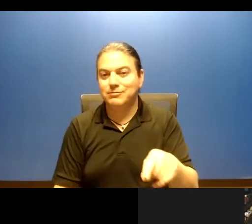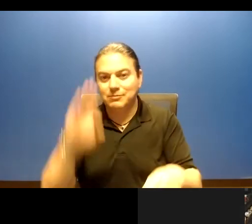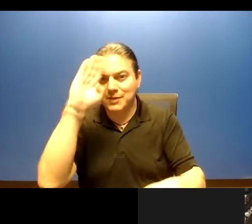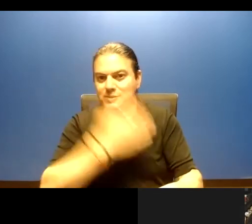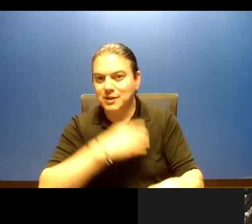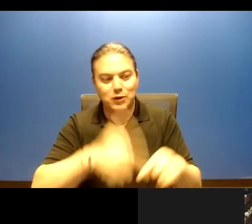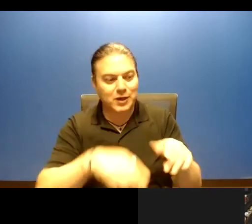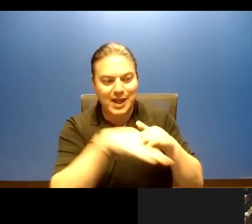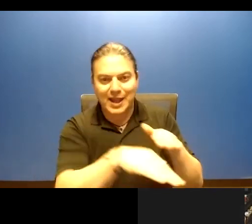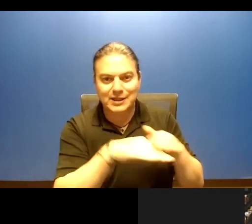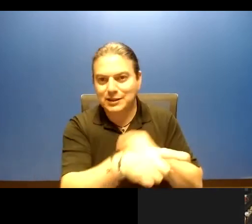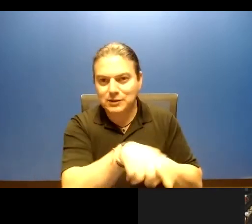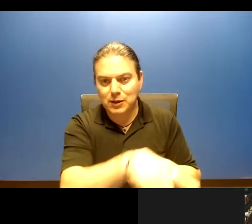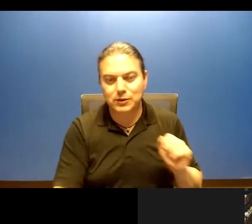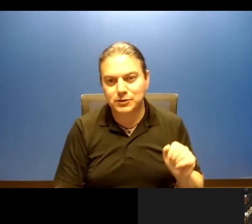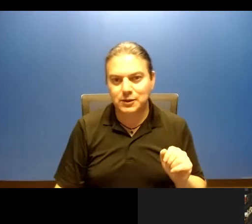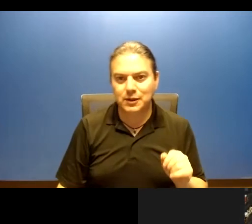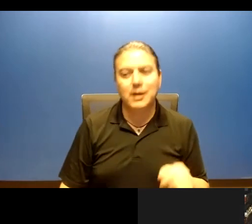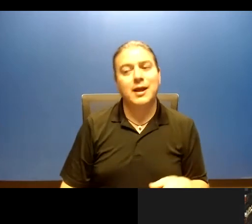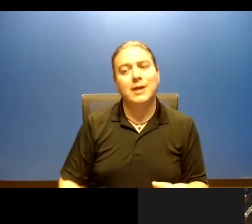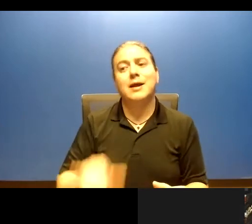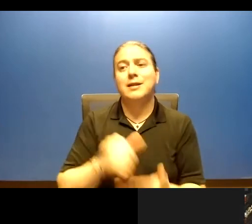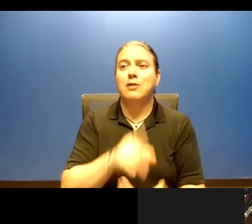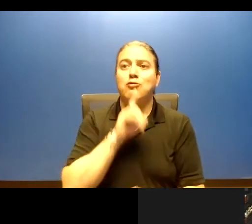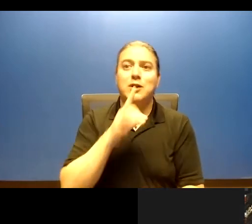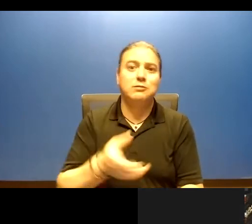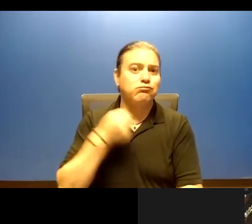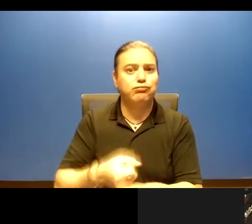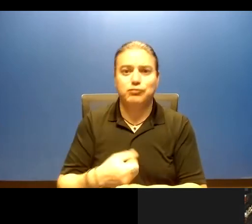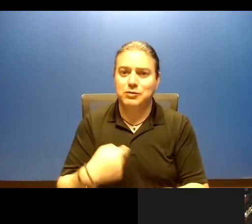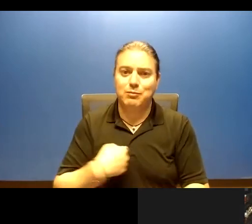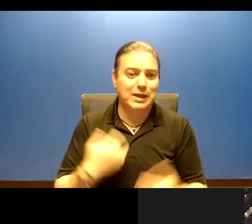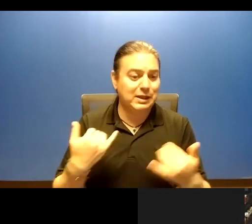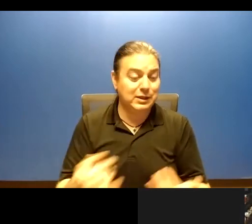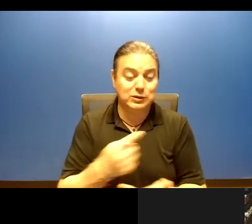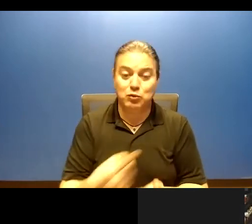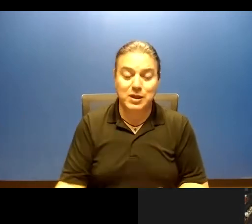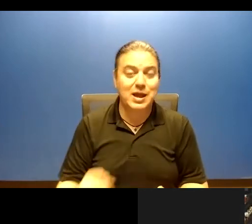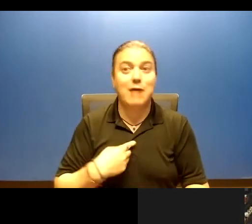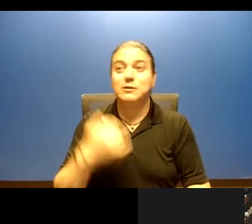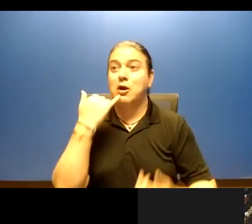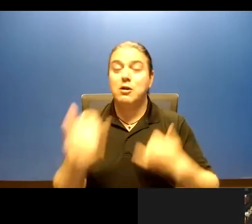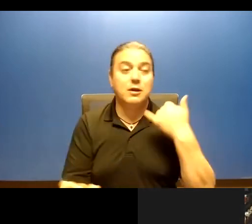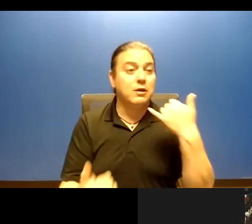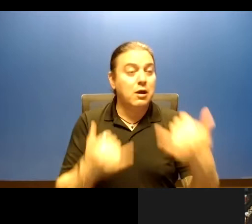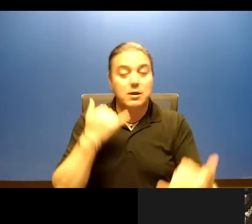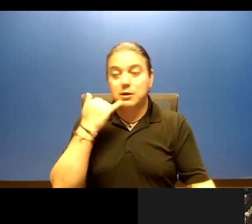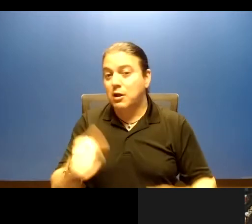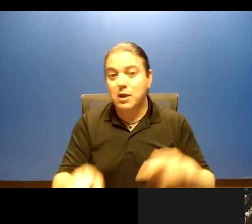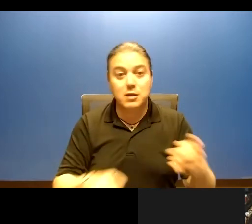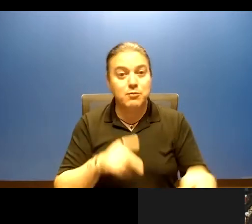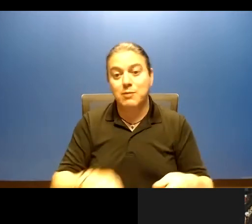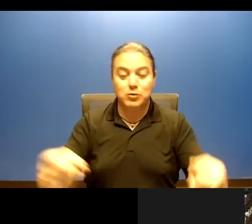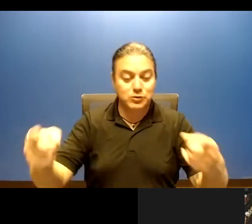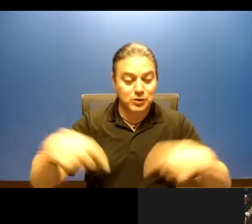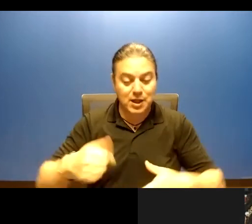week when I was calling anyone to come and help us in the middle of finals